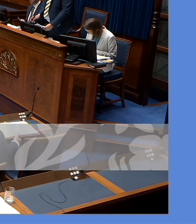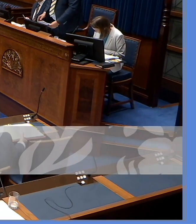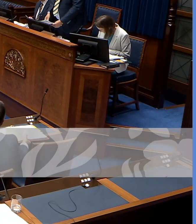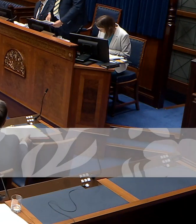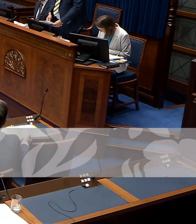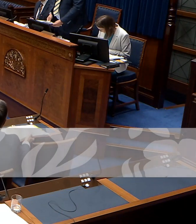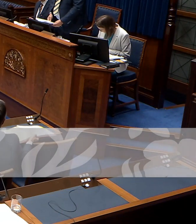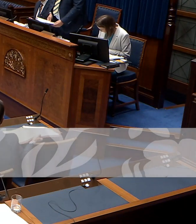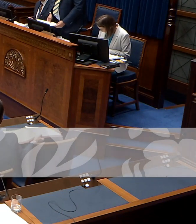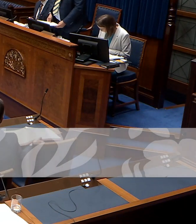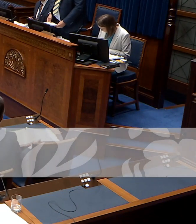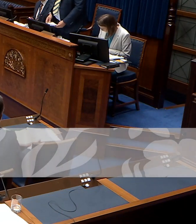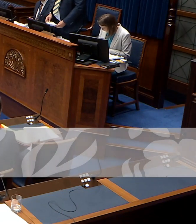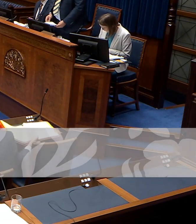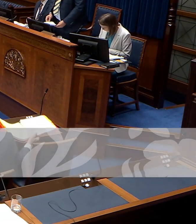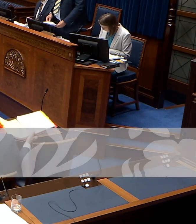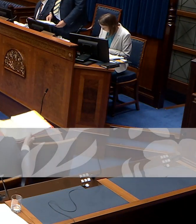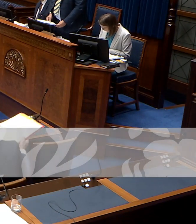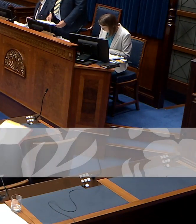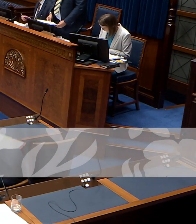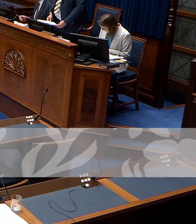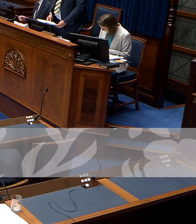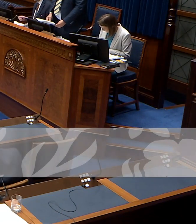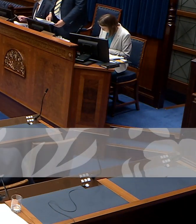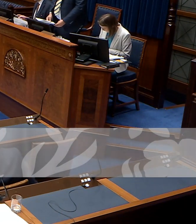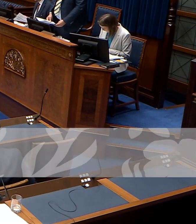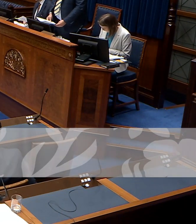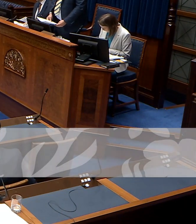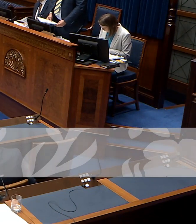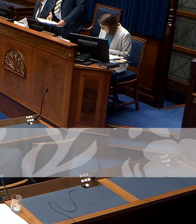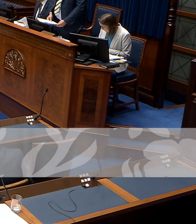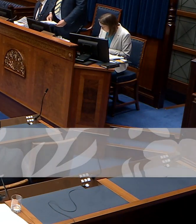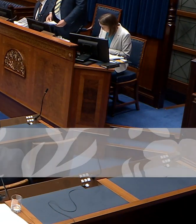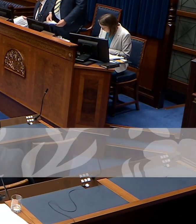question to the Minister of Justice. I remind members that if they wish to ask a supplementary question,